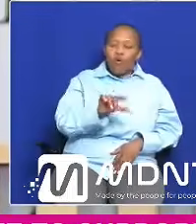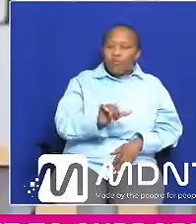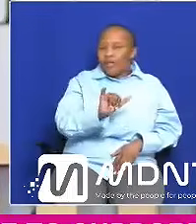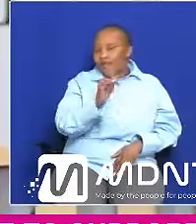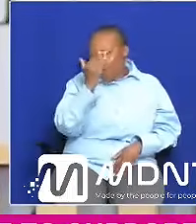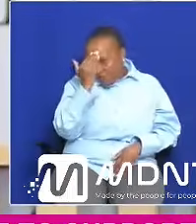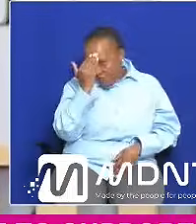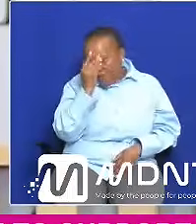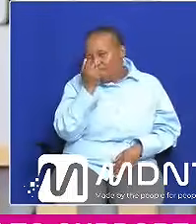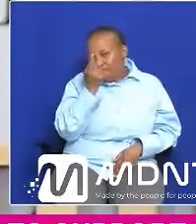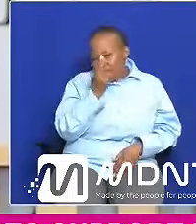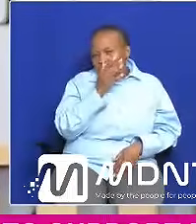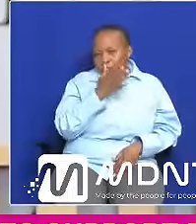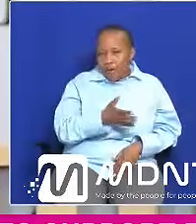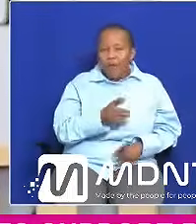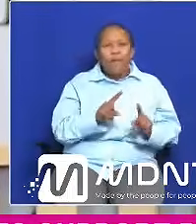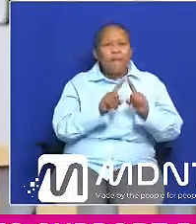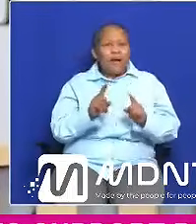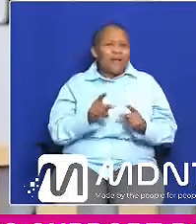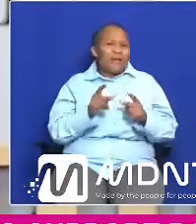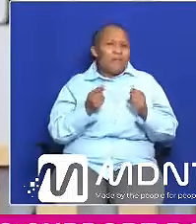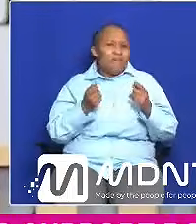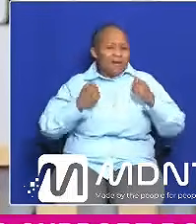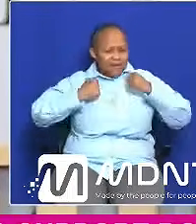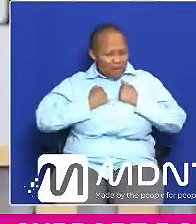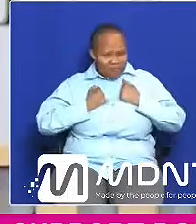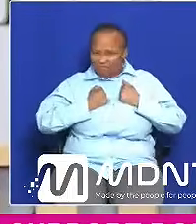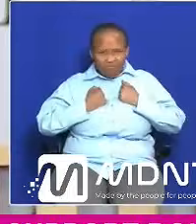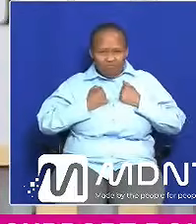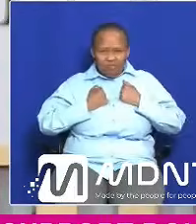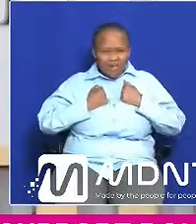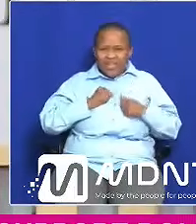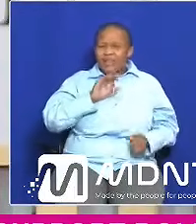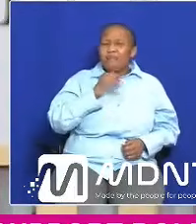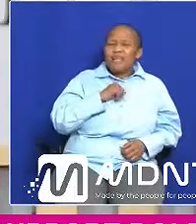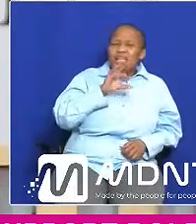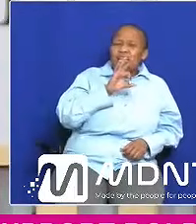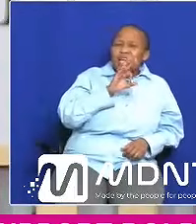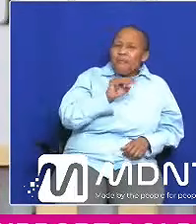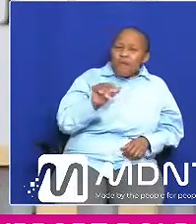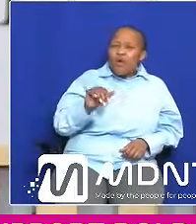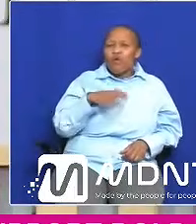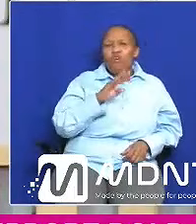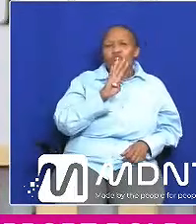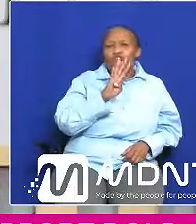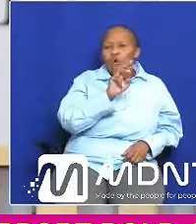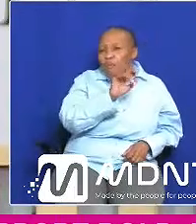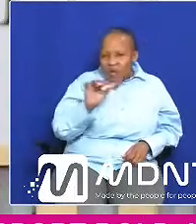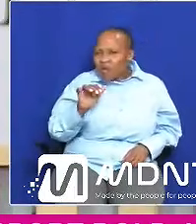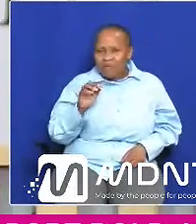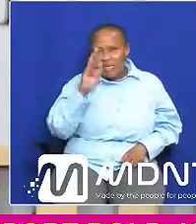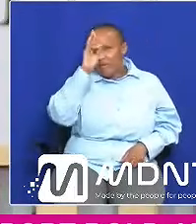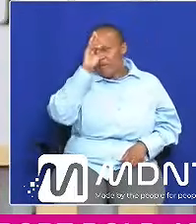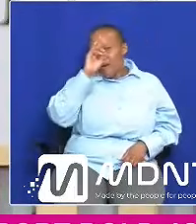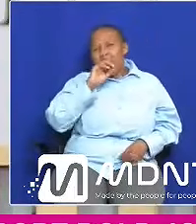seeing 3 million or 4 million that it will make me to remember. I've made a lot of transactions more than this, so which are mine. So